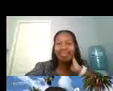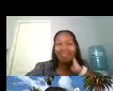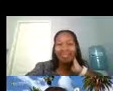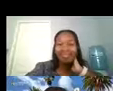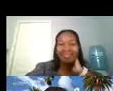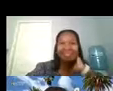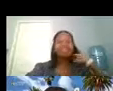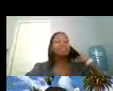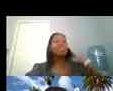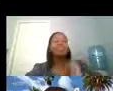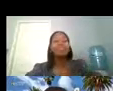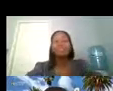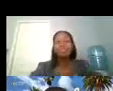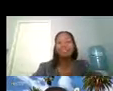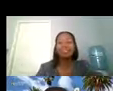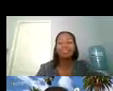San Diego State has